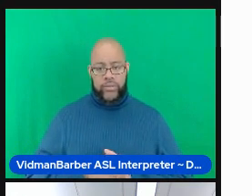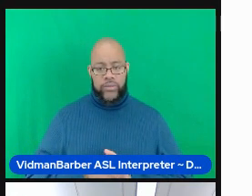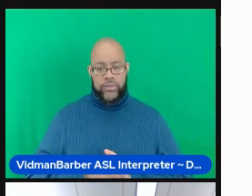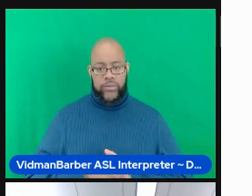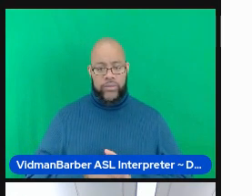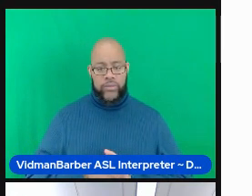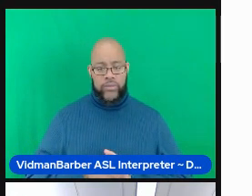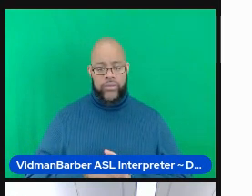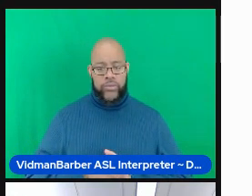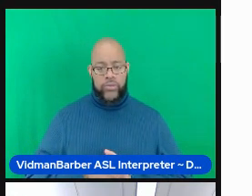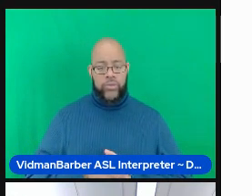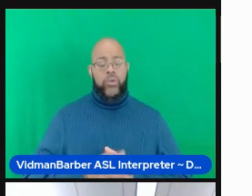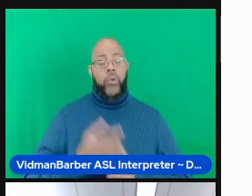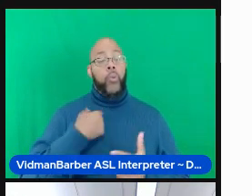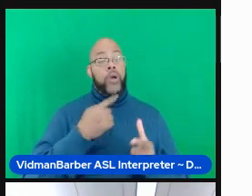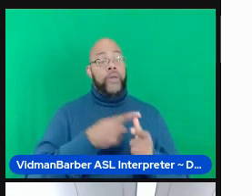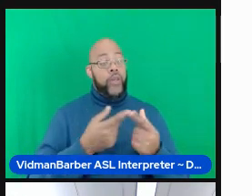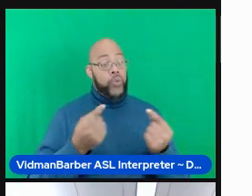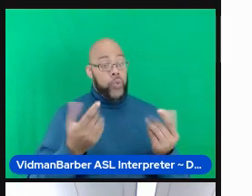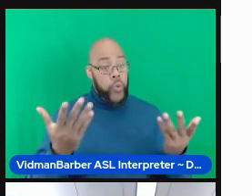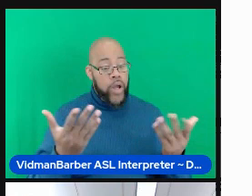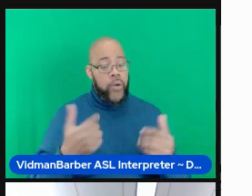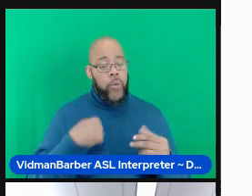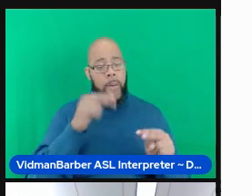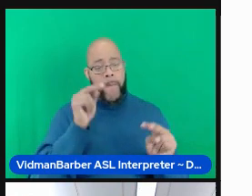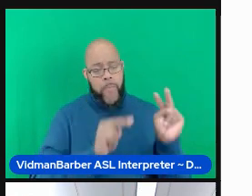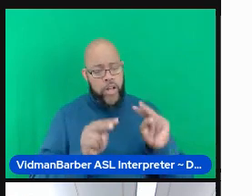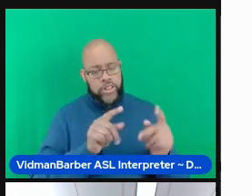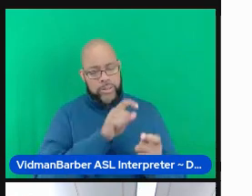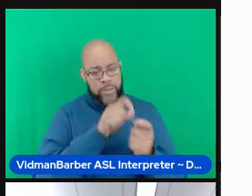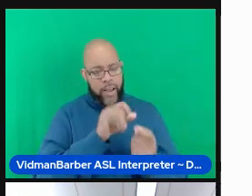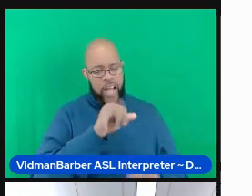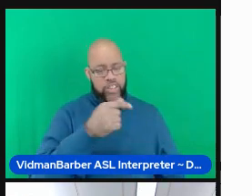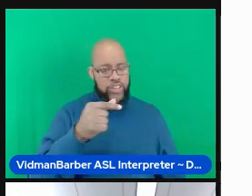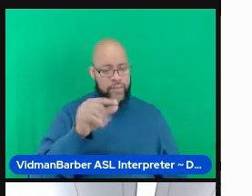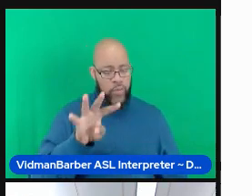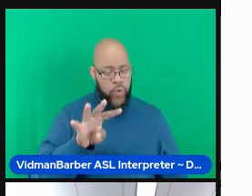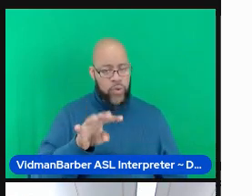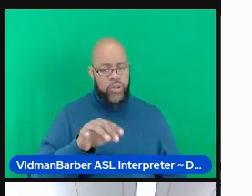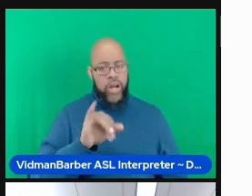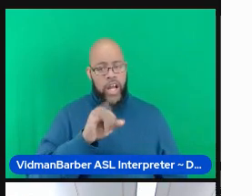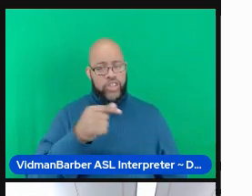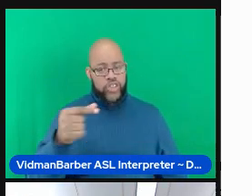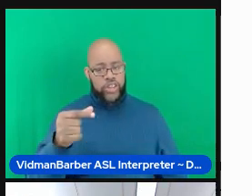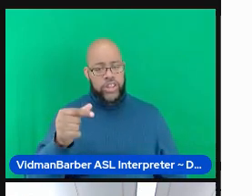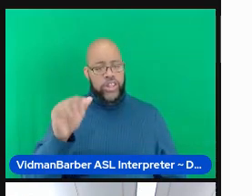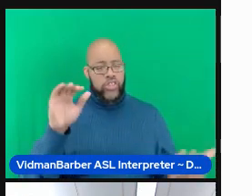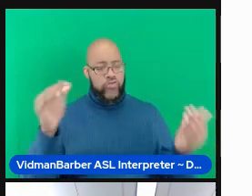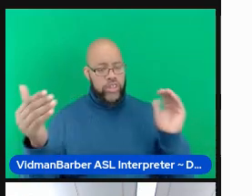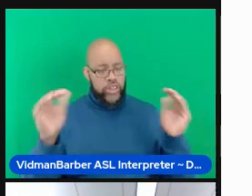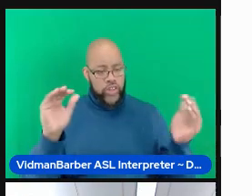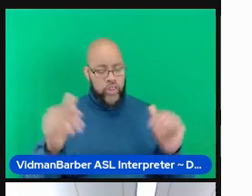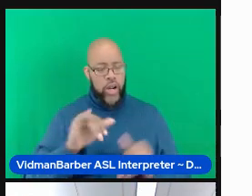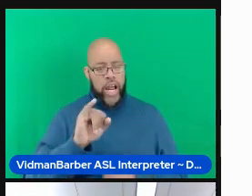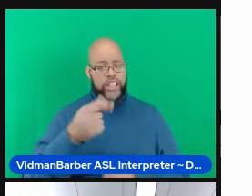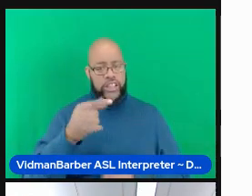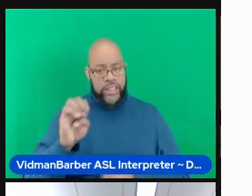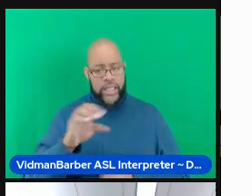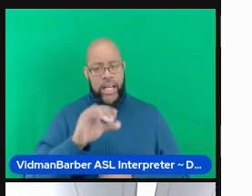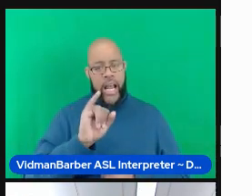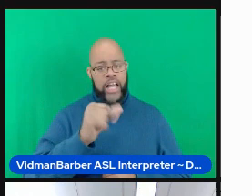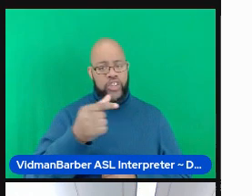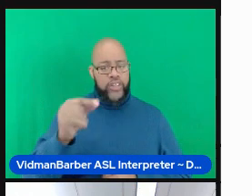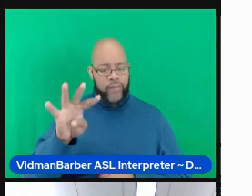And so we then evaluated the specific IgG4 IgE ratio in these subjects